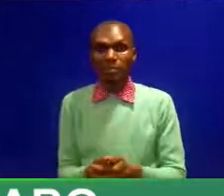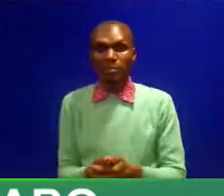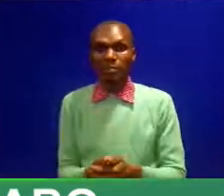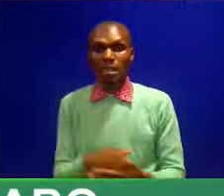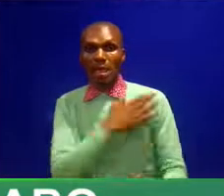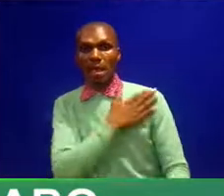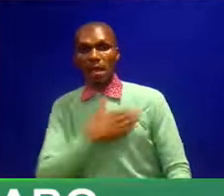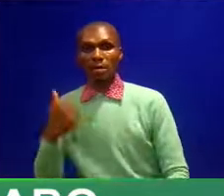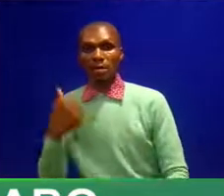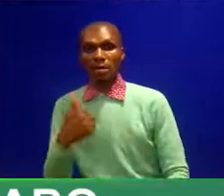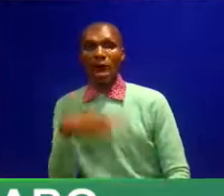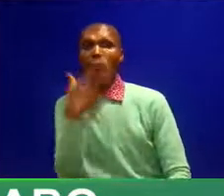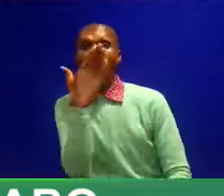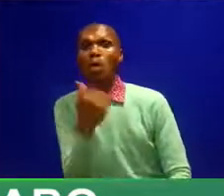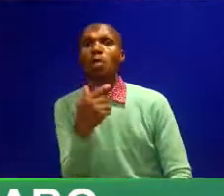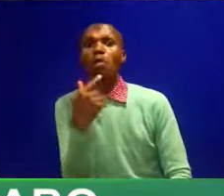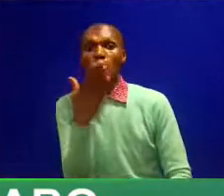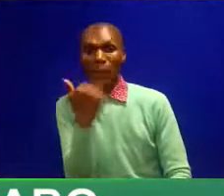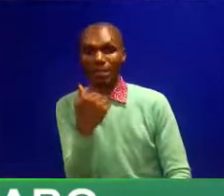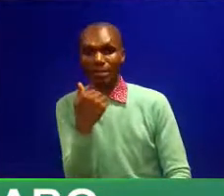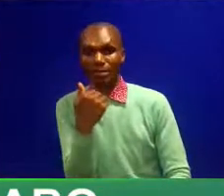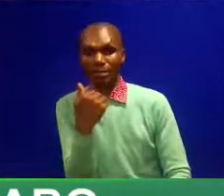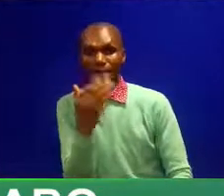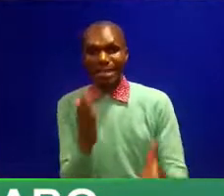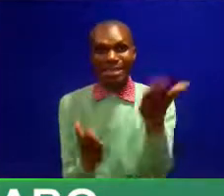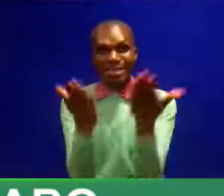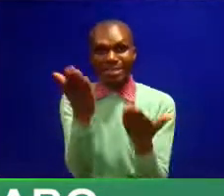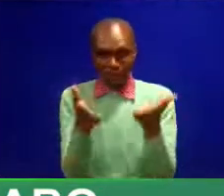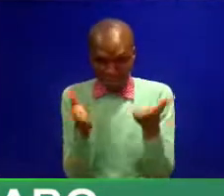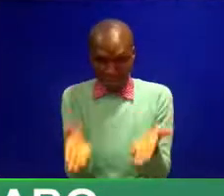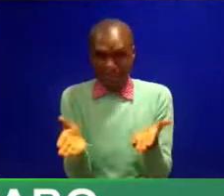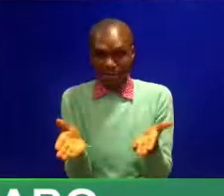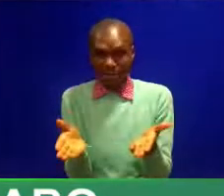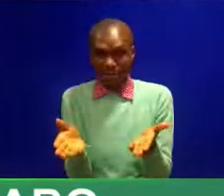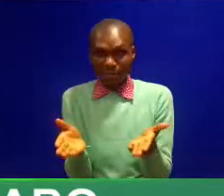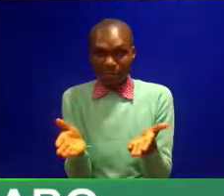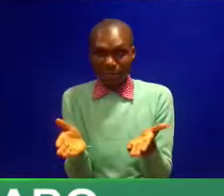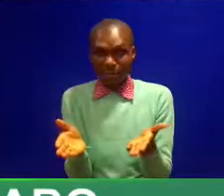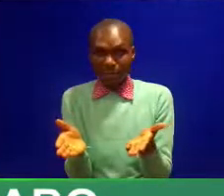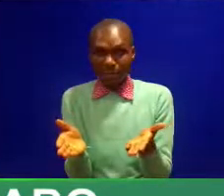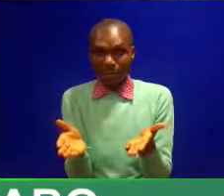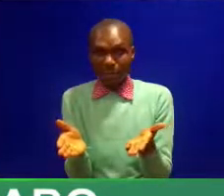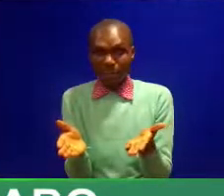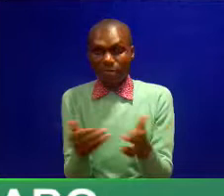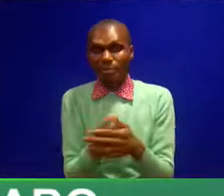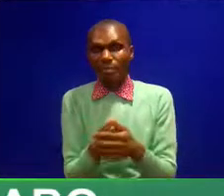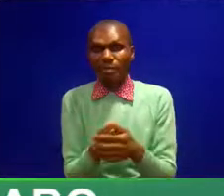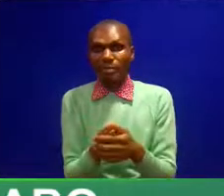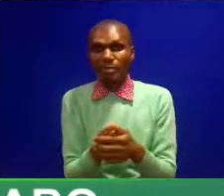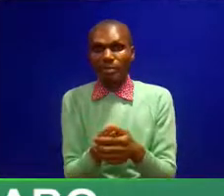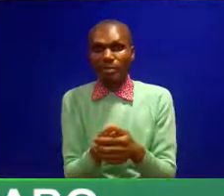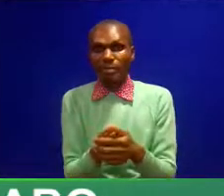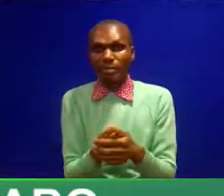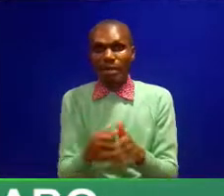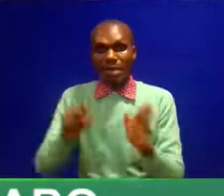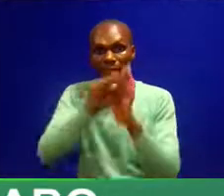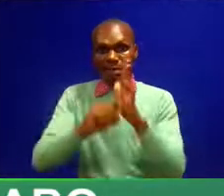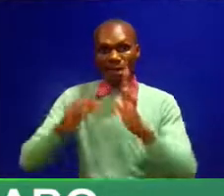And I want in this service, in this state